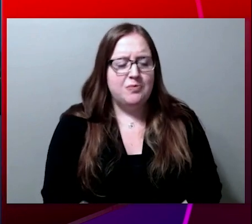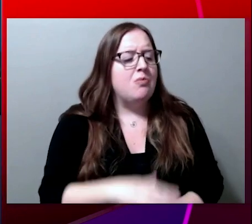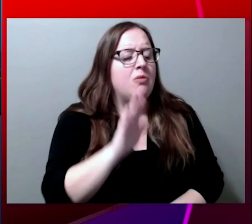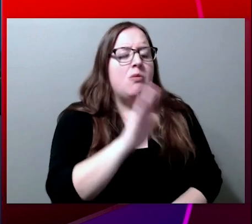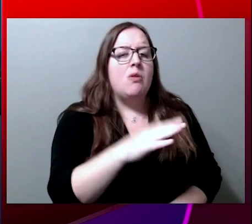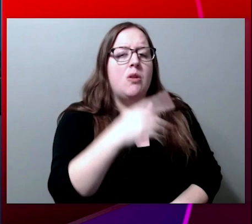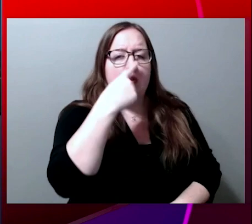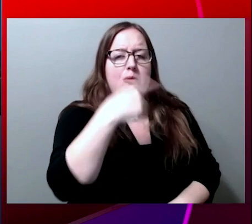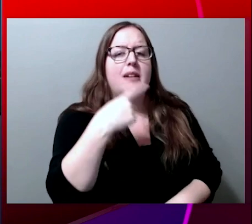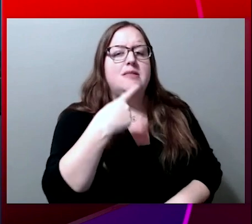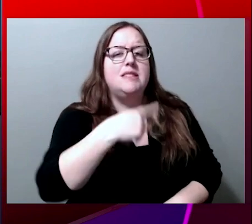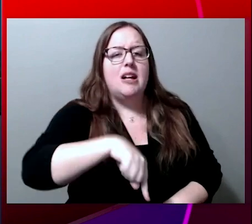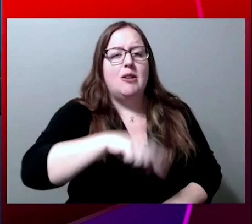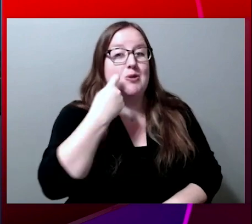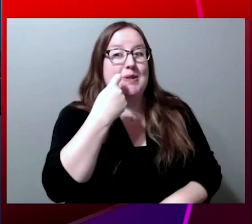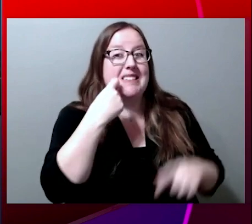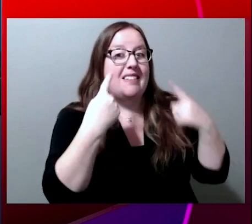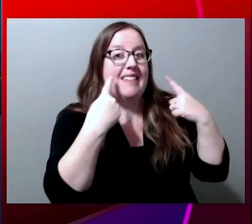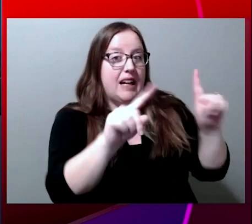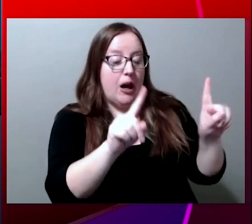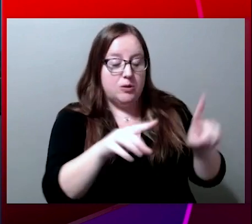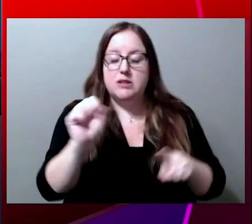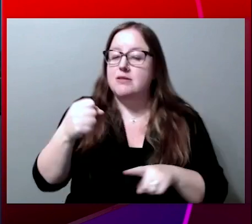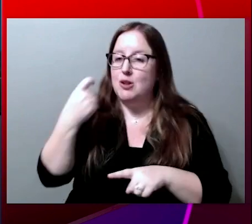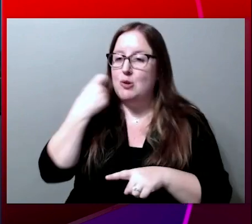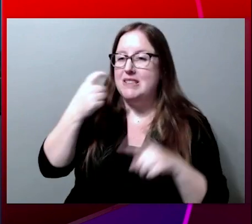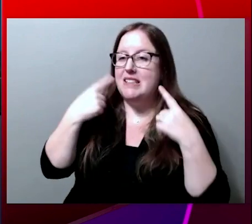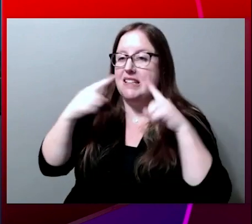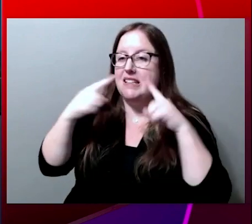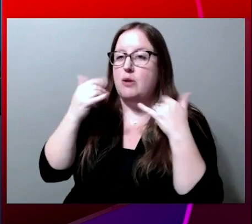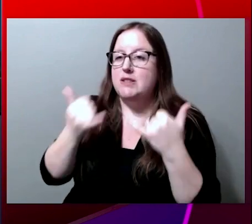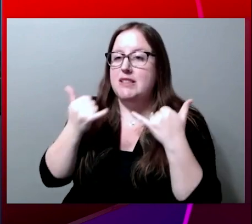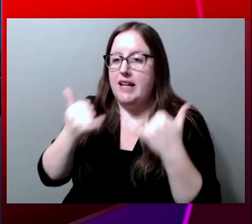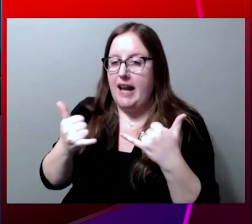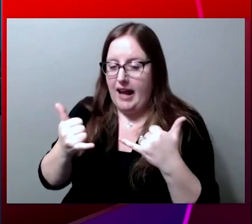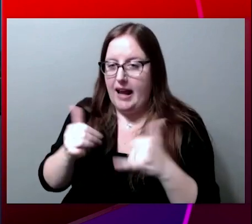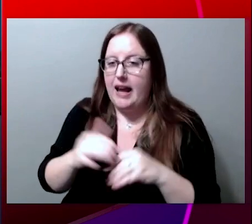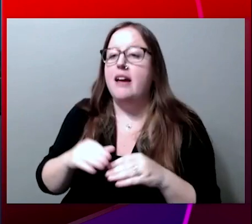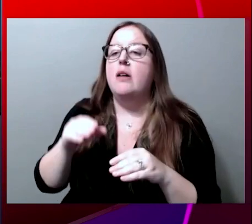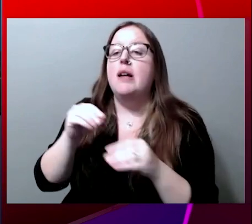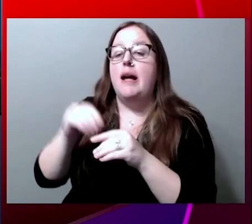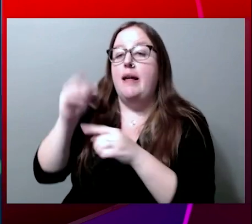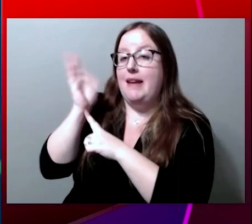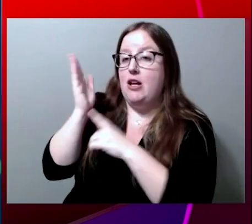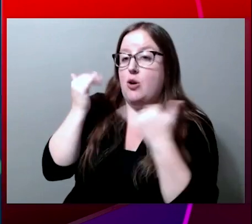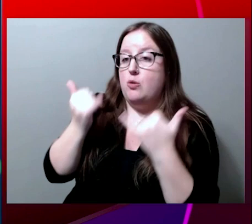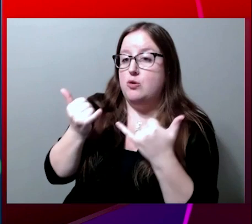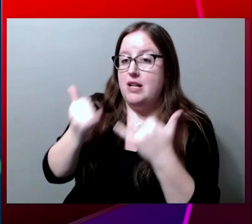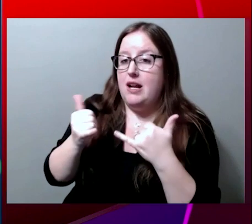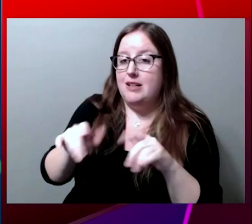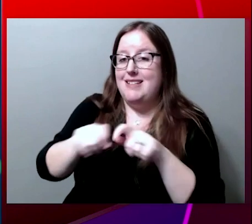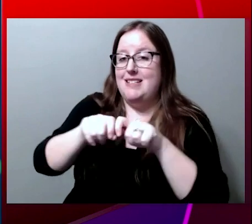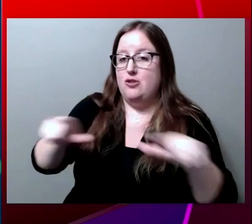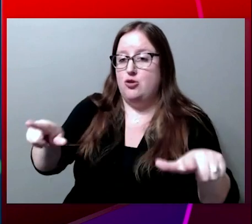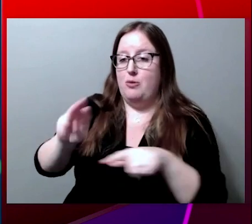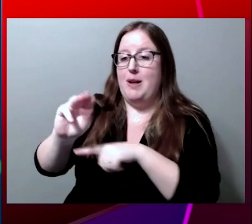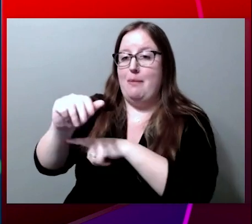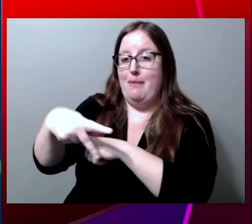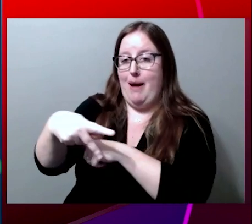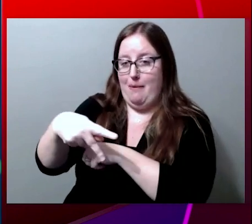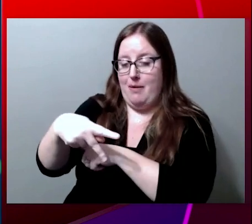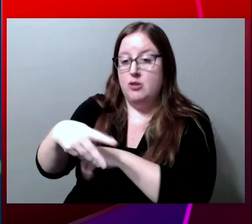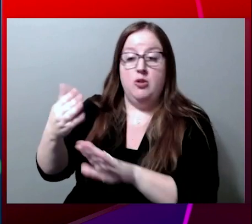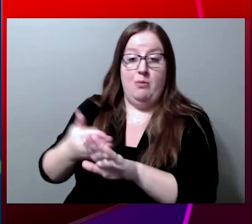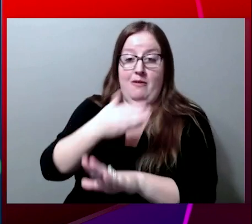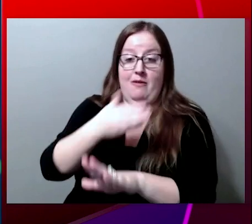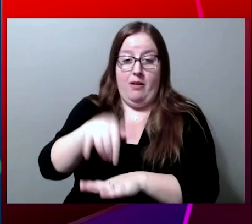was recently announced. Yeah, so what we just announced today, and Werner mentioned in the keynote today, is what we call distributed map. So prior to this, we have